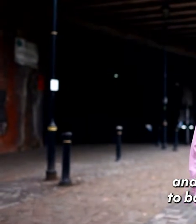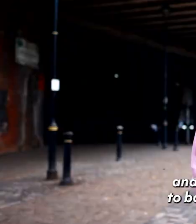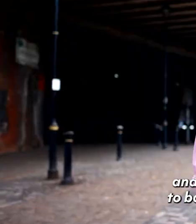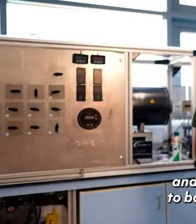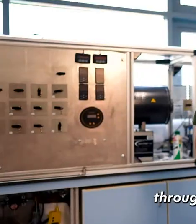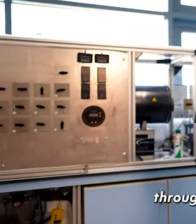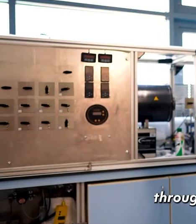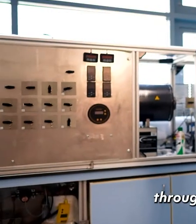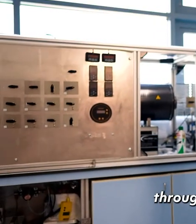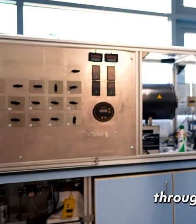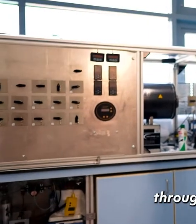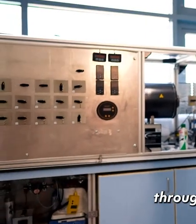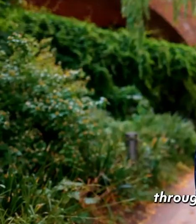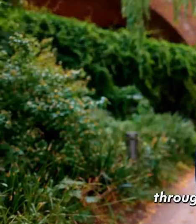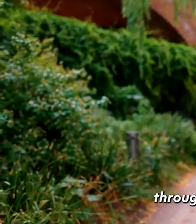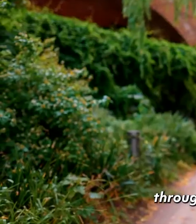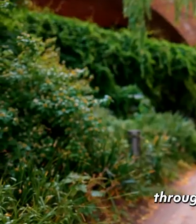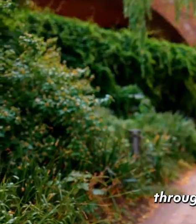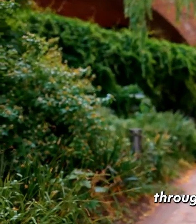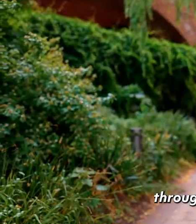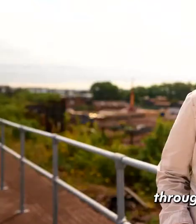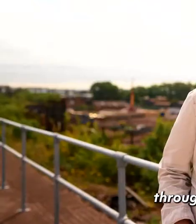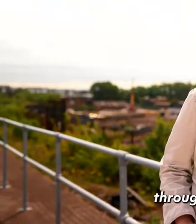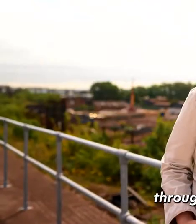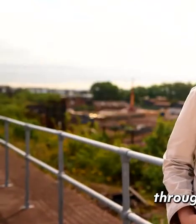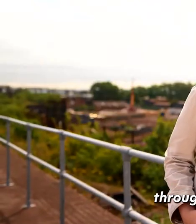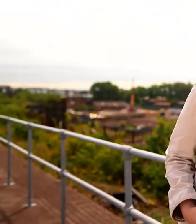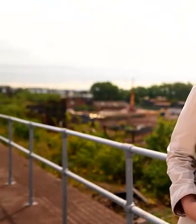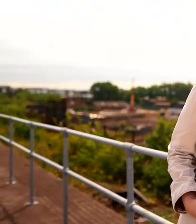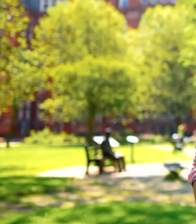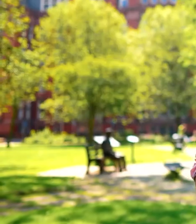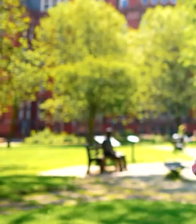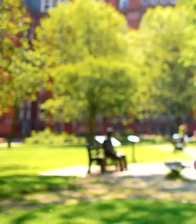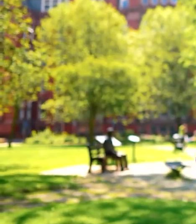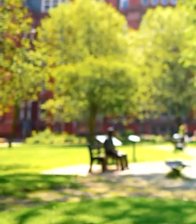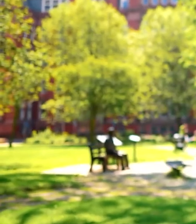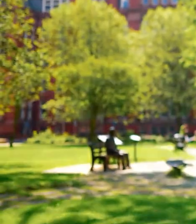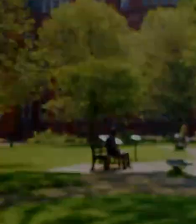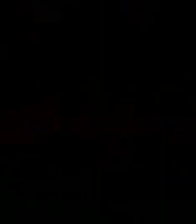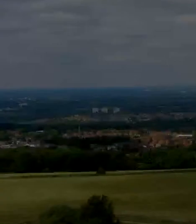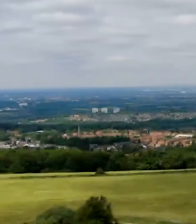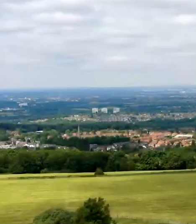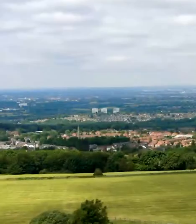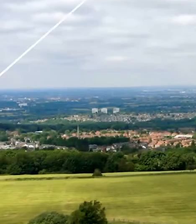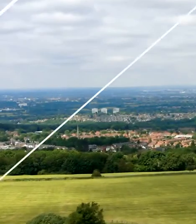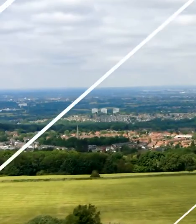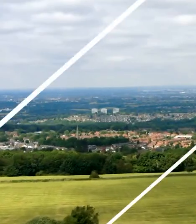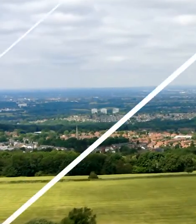ambitions to tackle climate change through a new Greater Manchester Levelling Up deal.